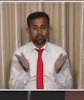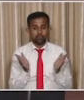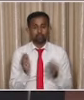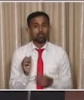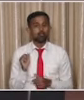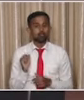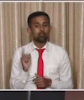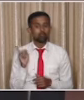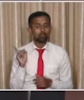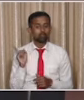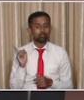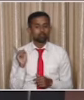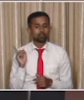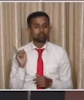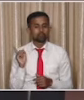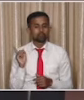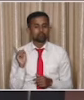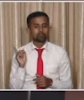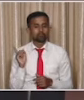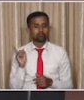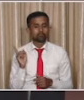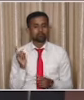when a cricketer went to the Supreme Court,